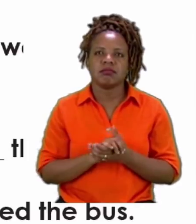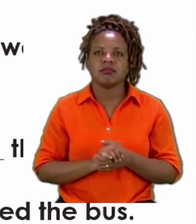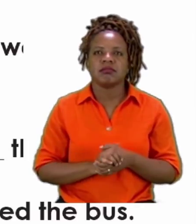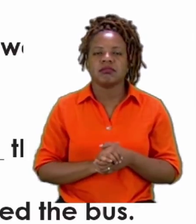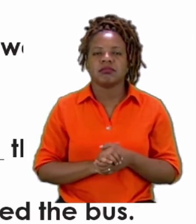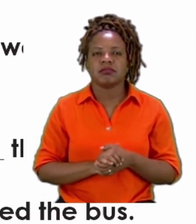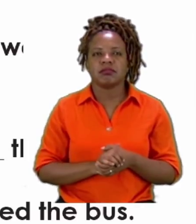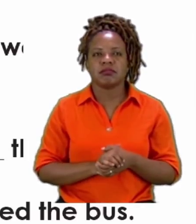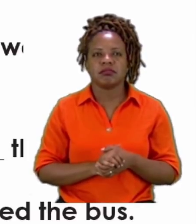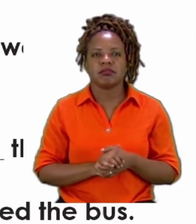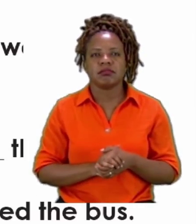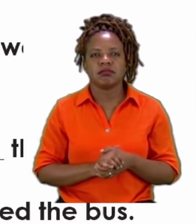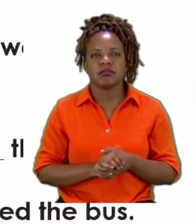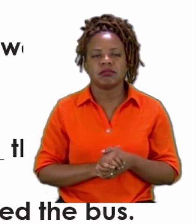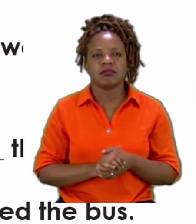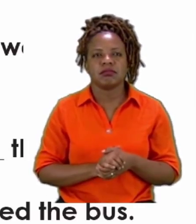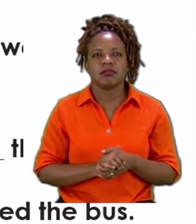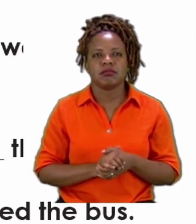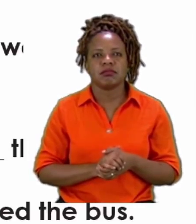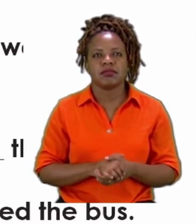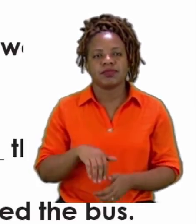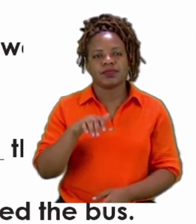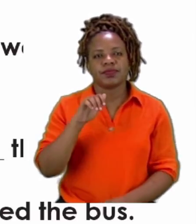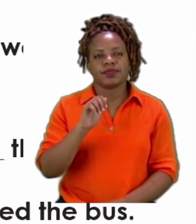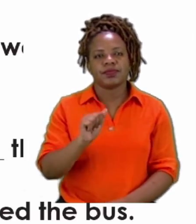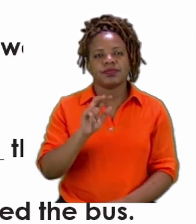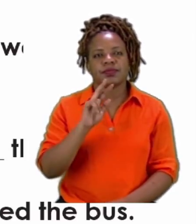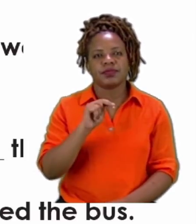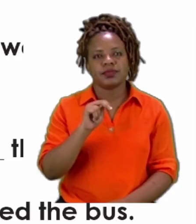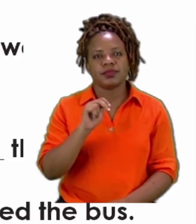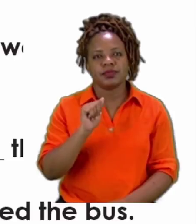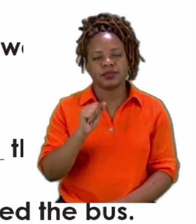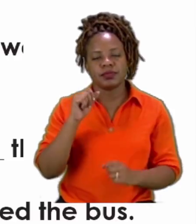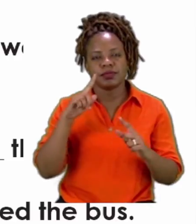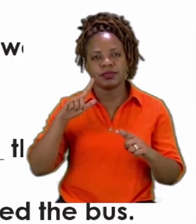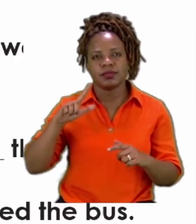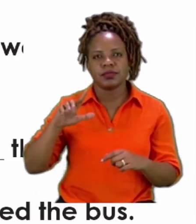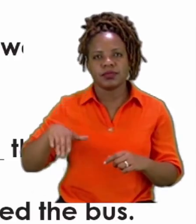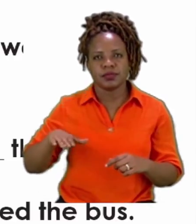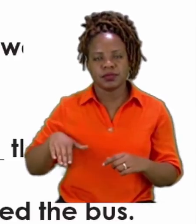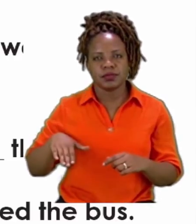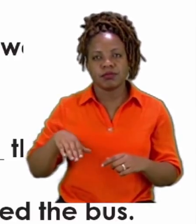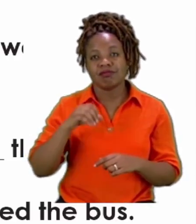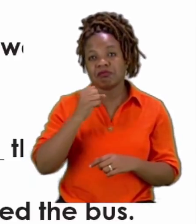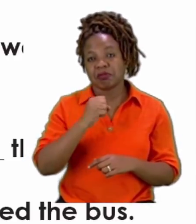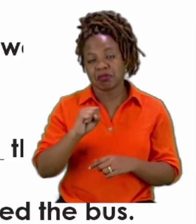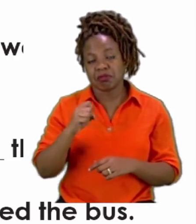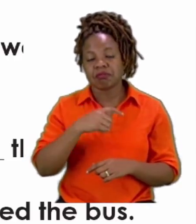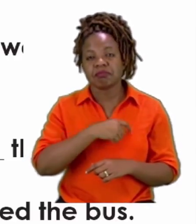So let us use the word so. Anna woke up late,